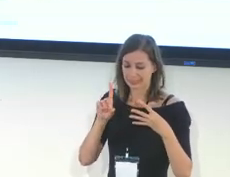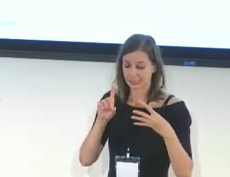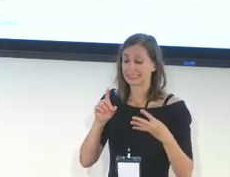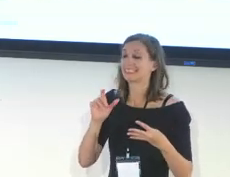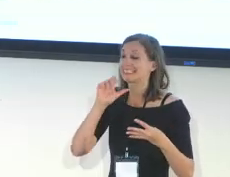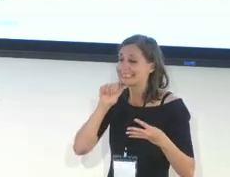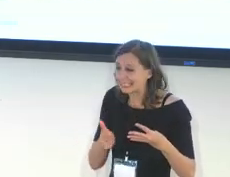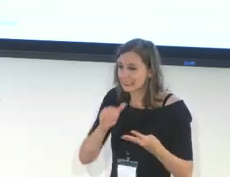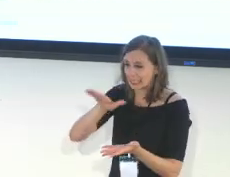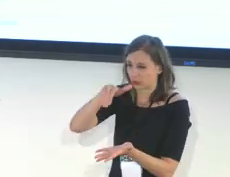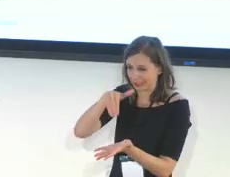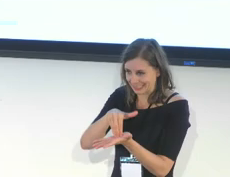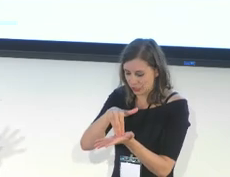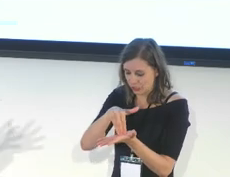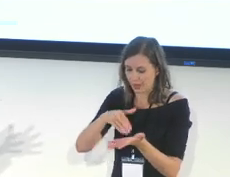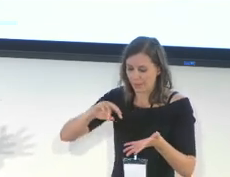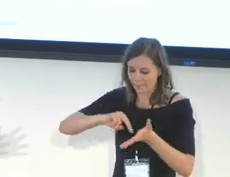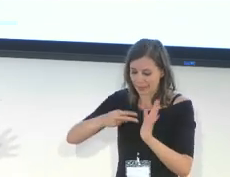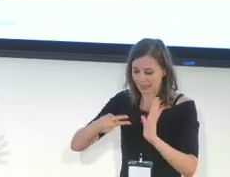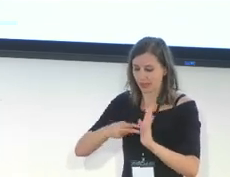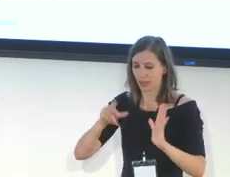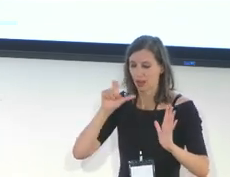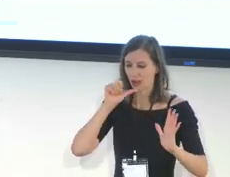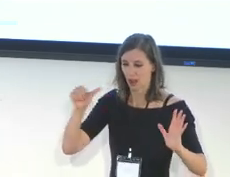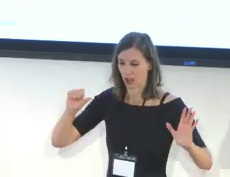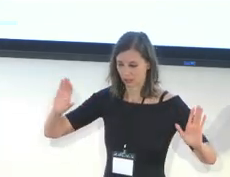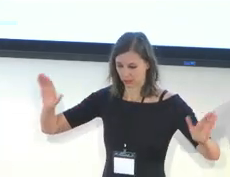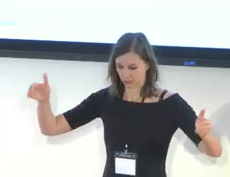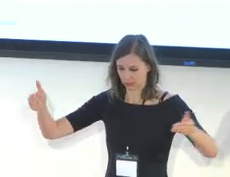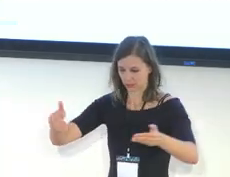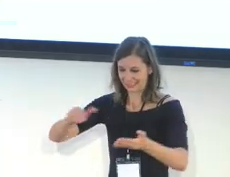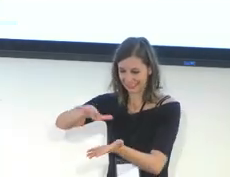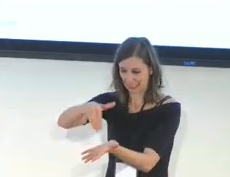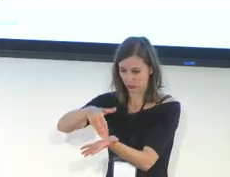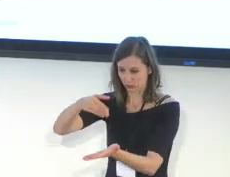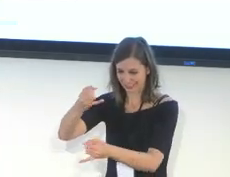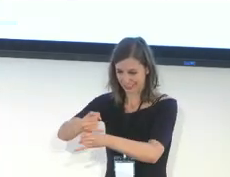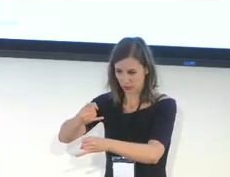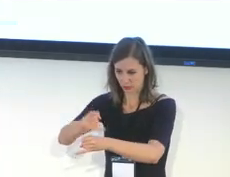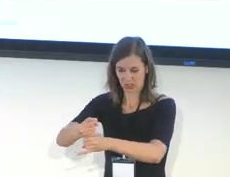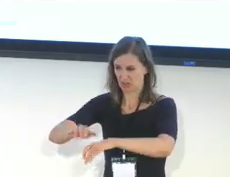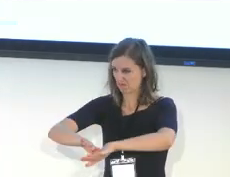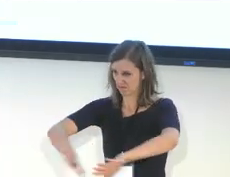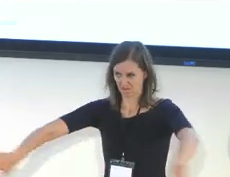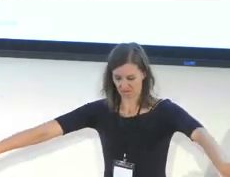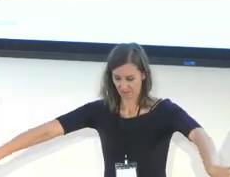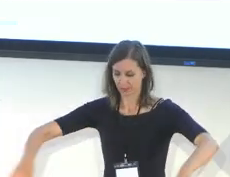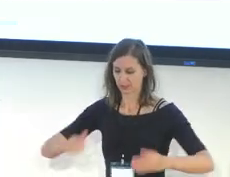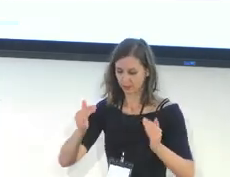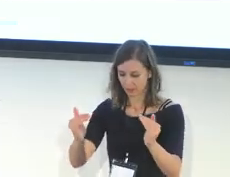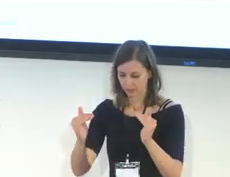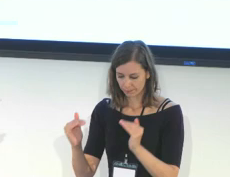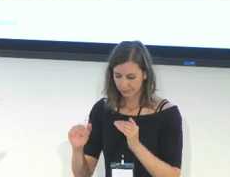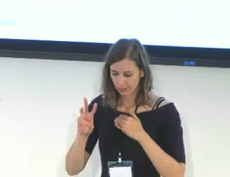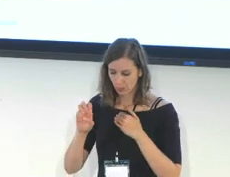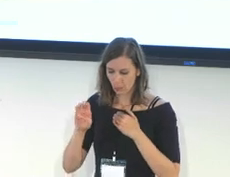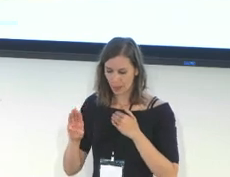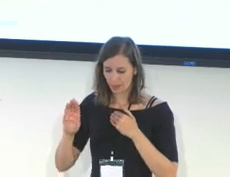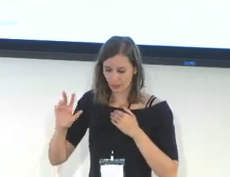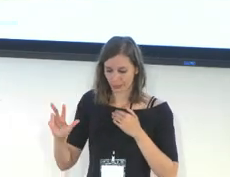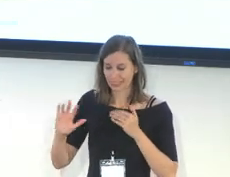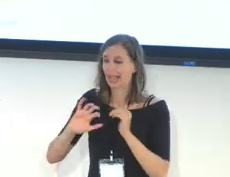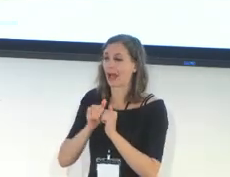distribute authority away from centralized institutions. Web3, which reinvents how data moves through those